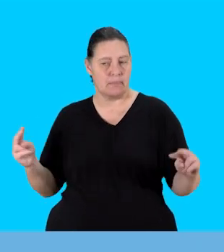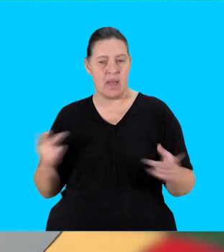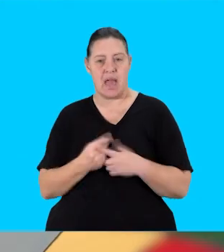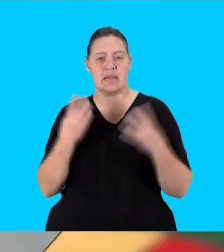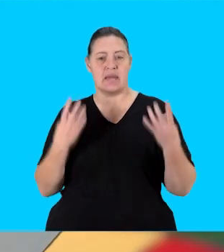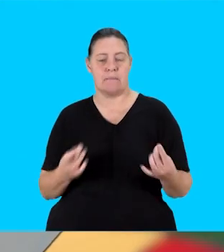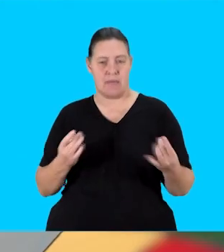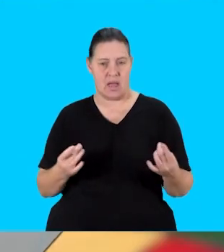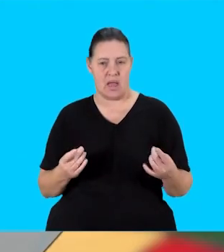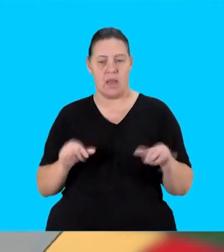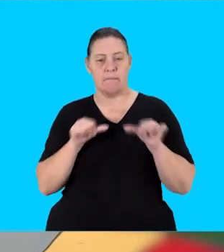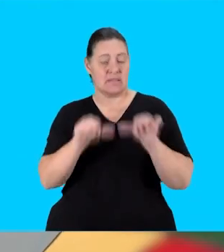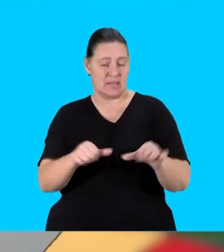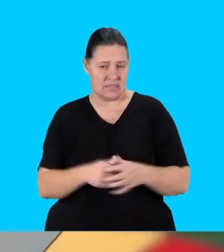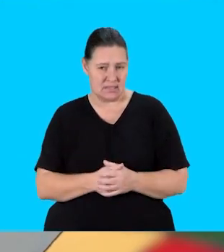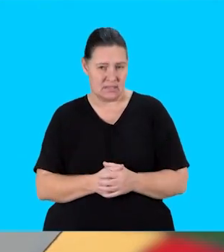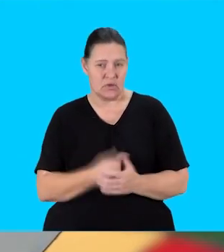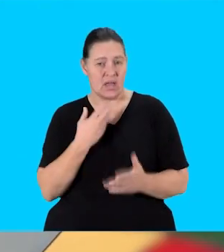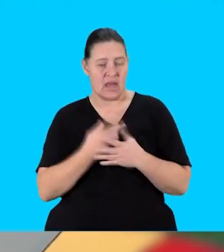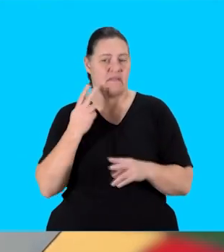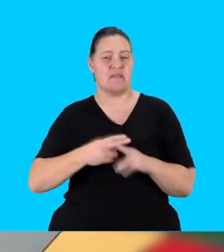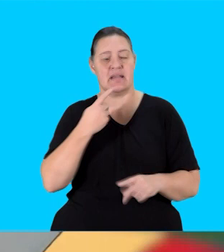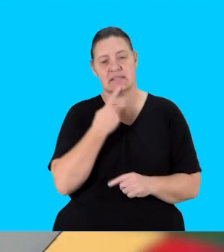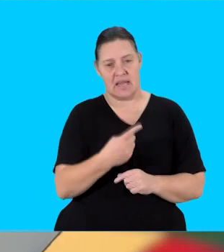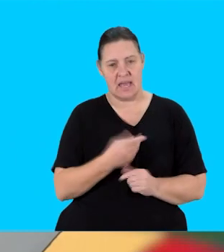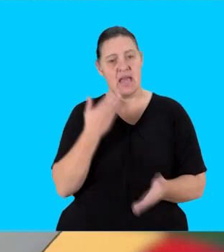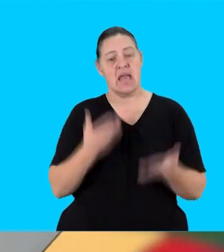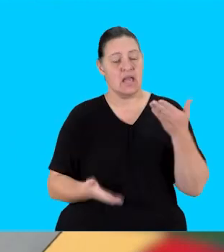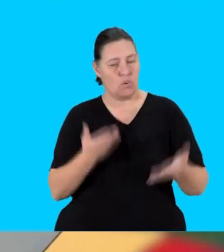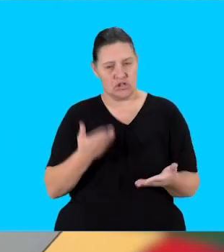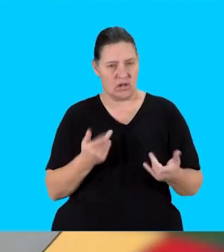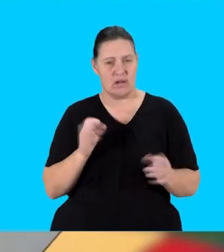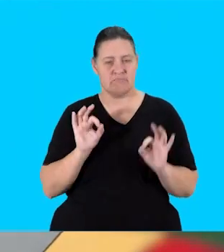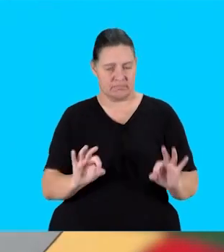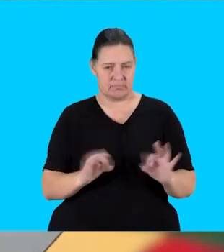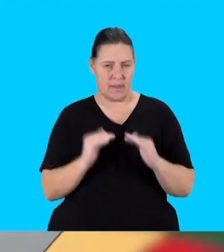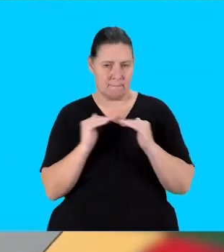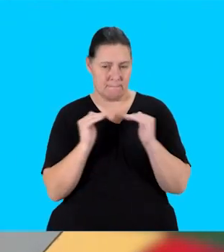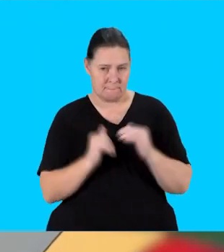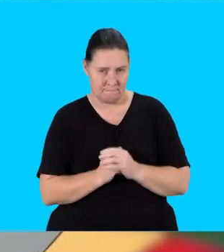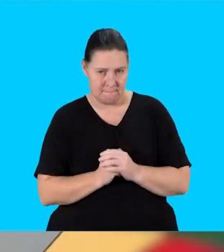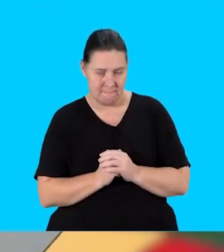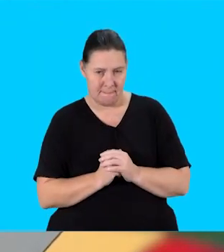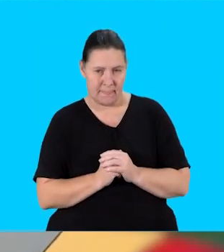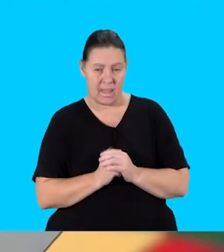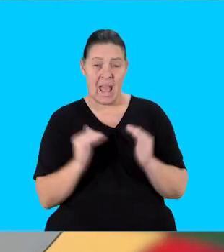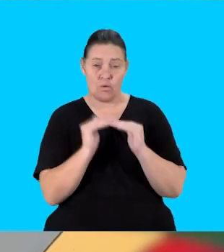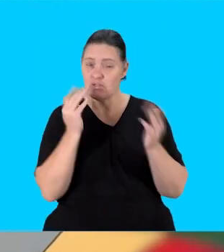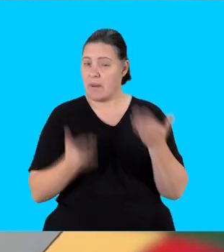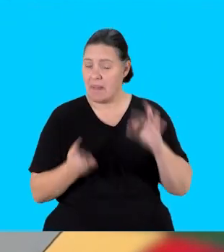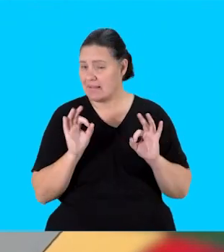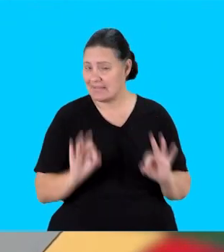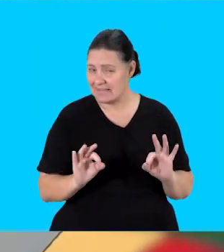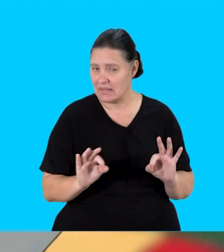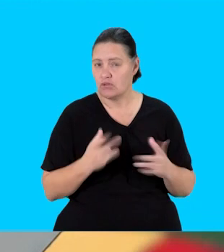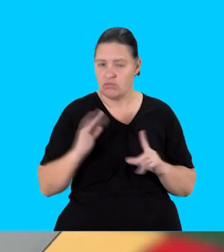type and the number is maintained. Then we can finally say that our equation is balanced. So in balancing the